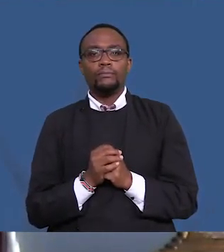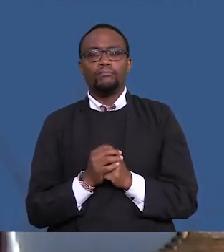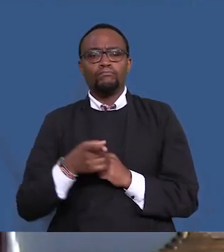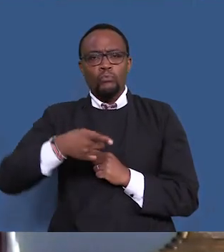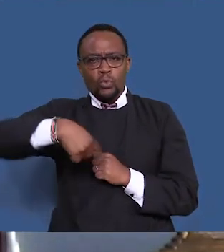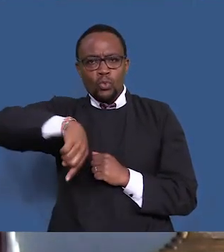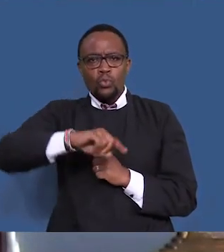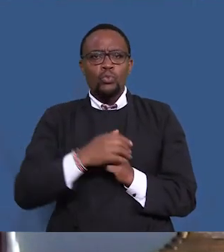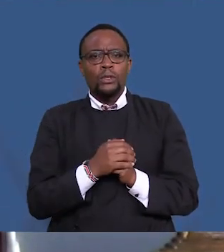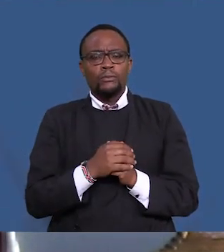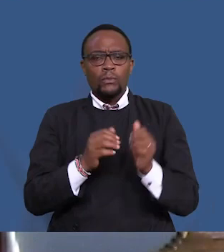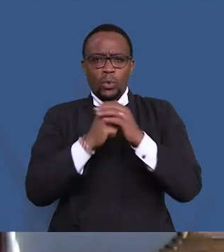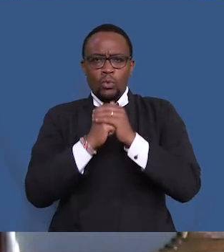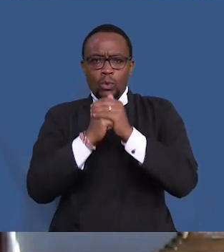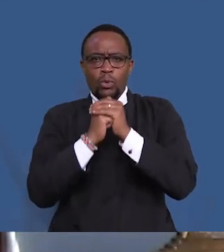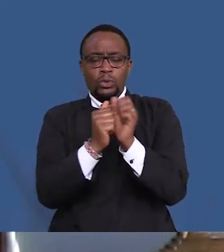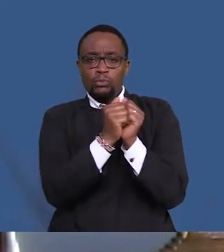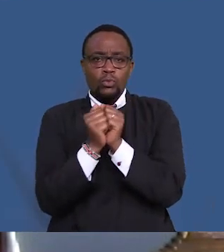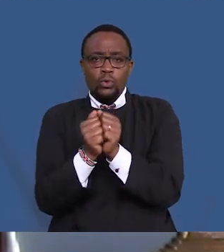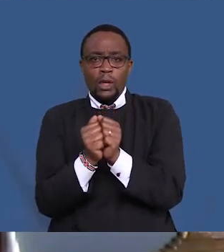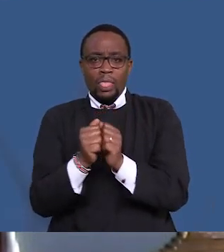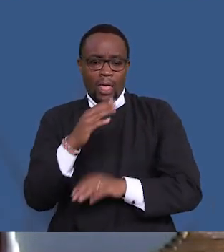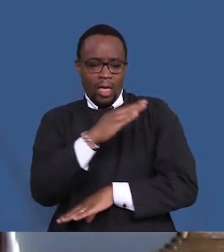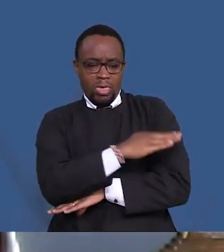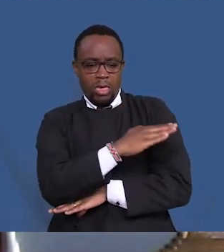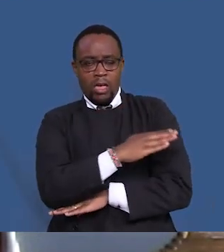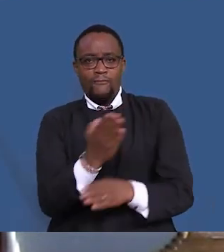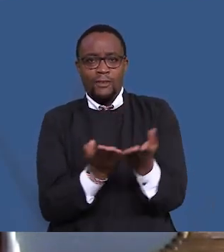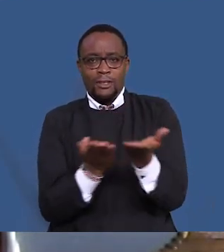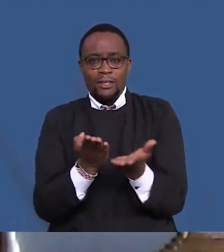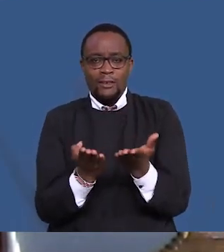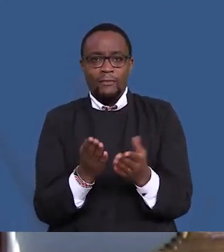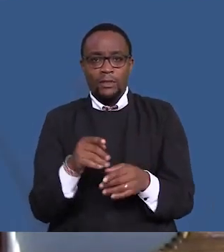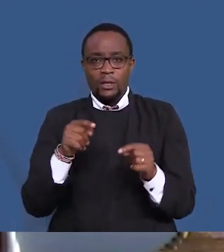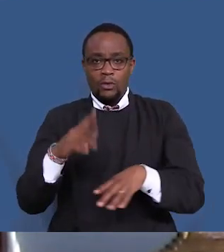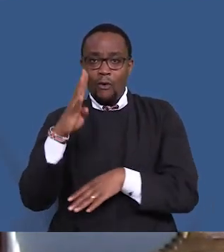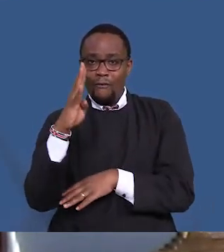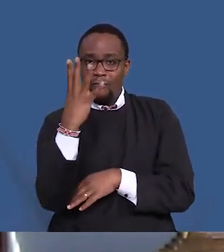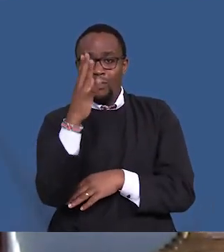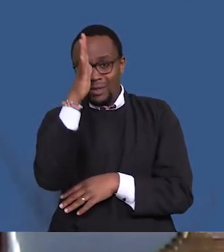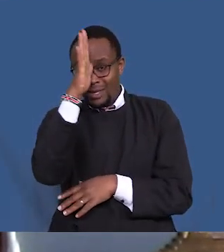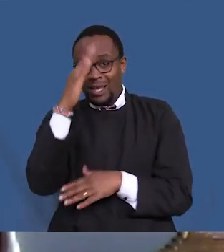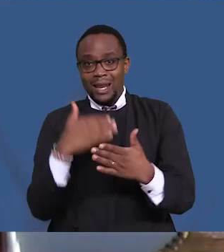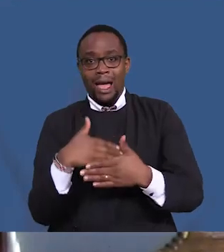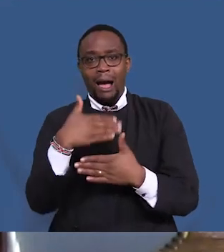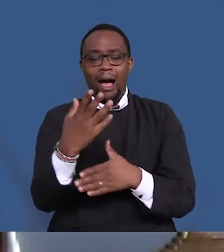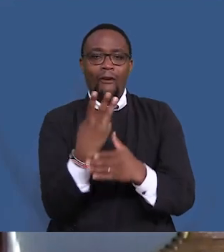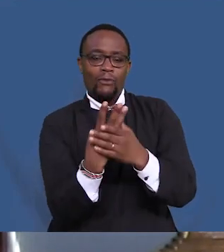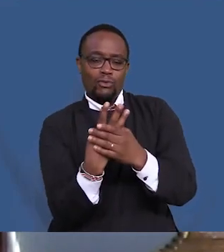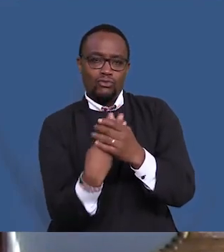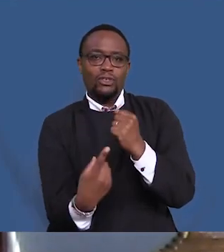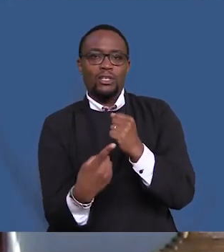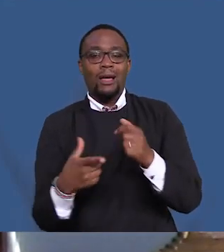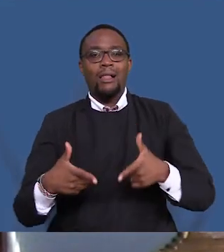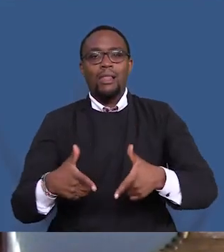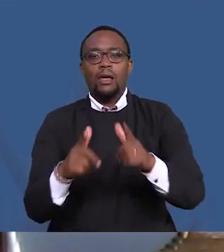actually worshiping together in this Evensong service, being the fourth Sunday after Trinity. Let